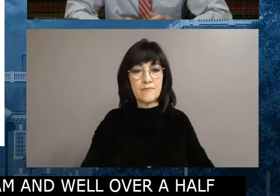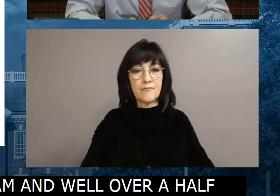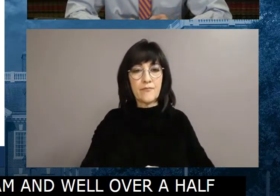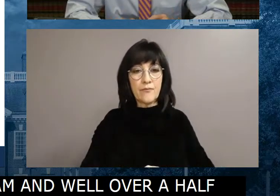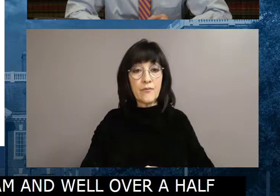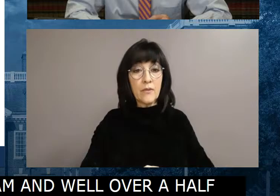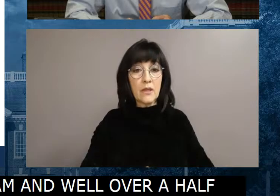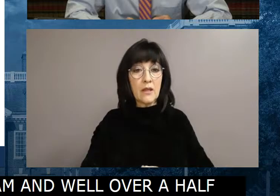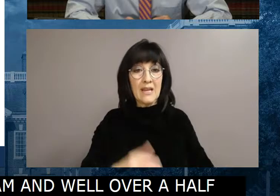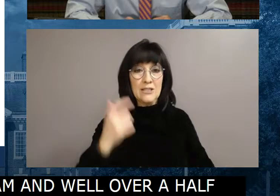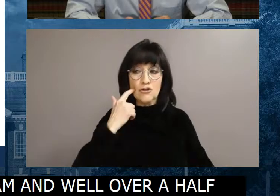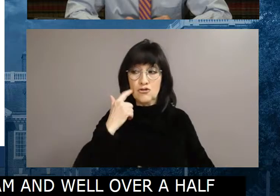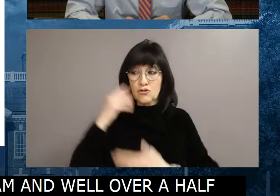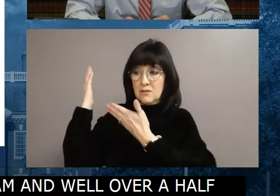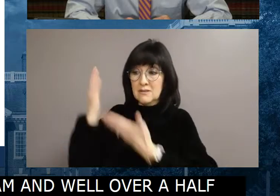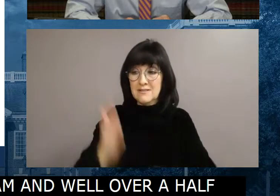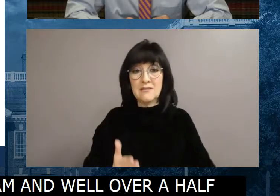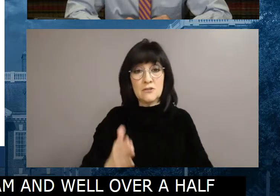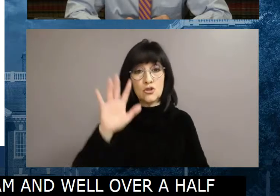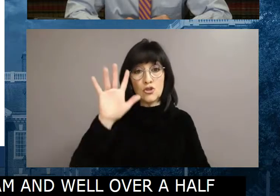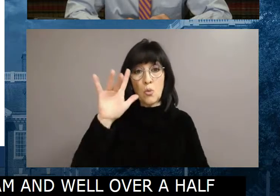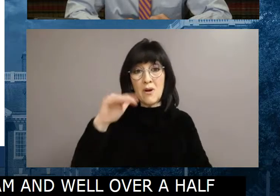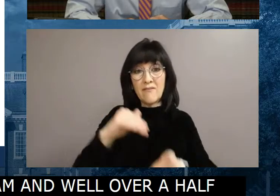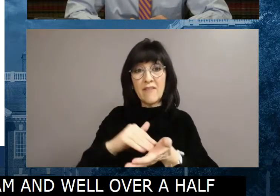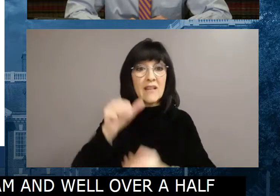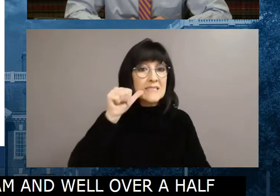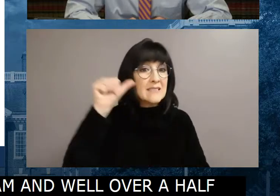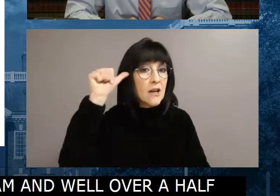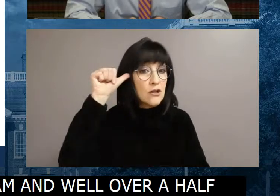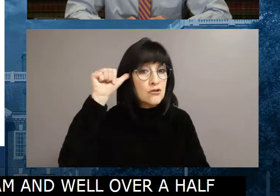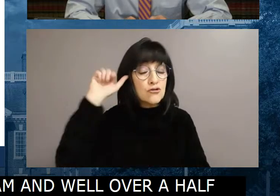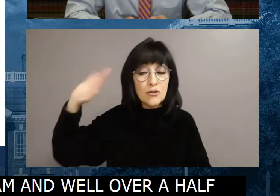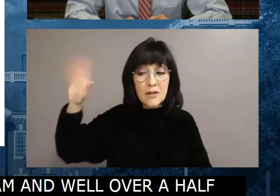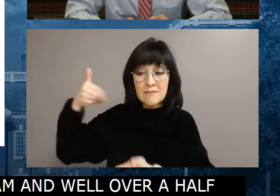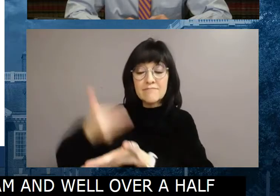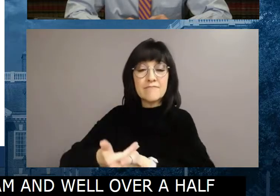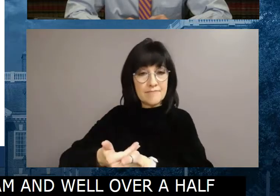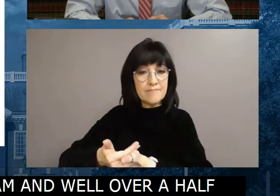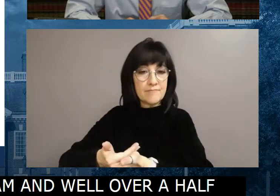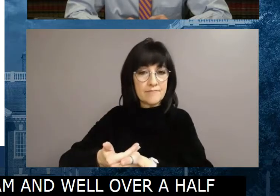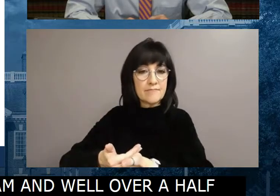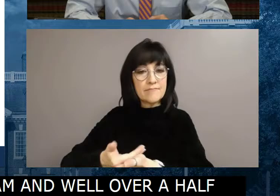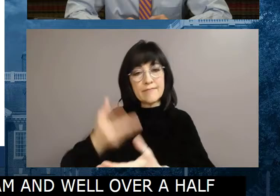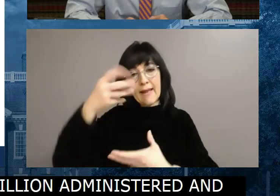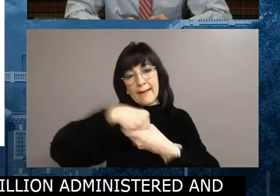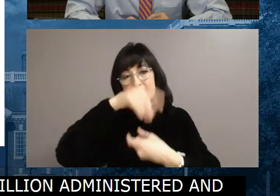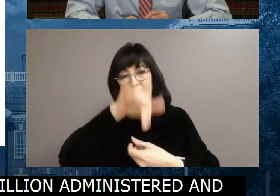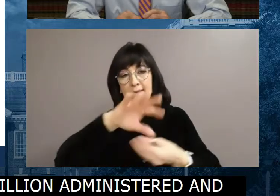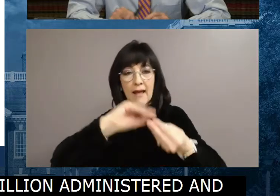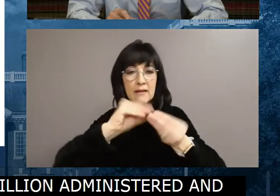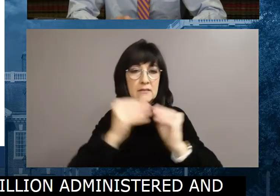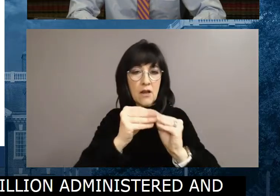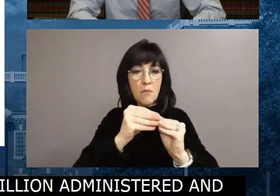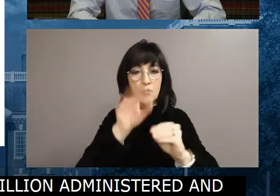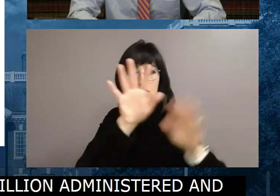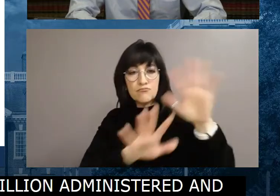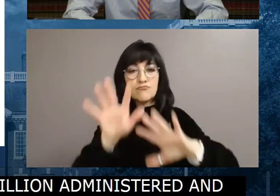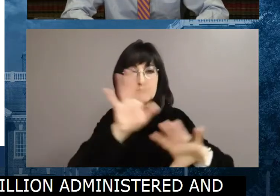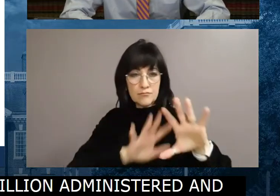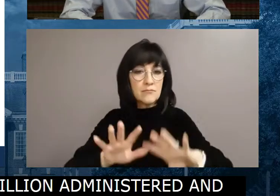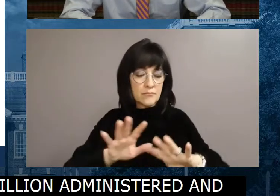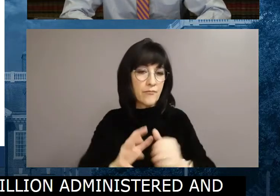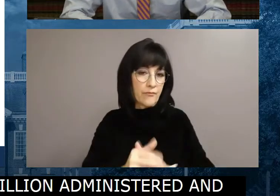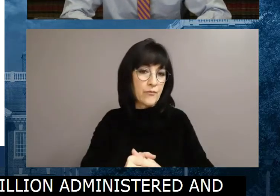just got 25,000 delivered yesterday. Obviously, that's in this number, and a significant number